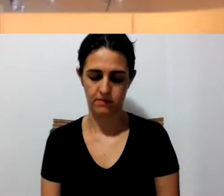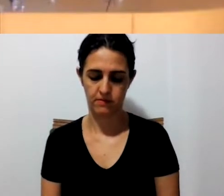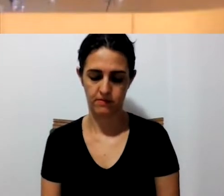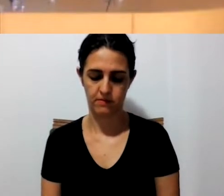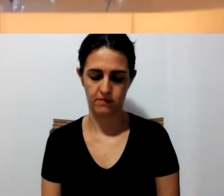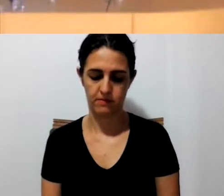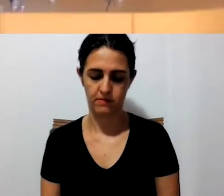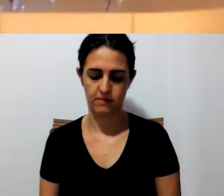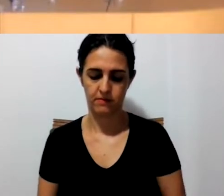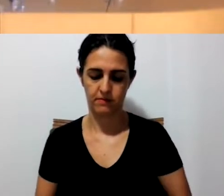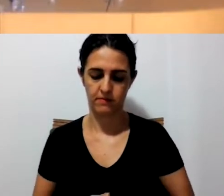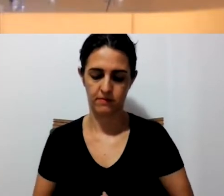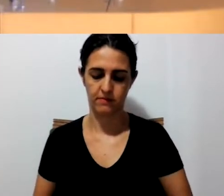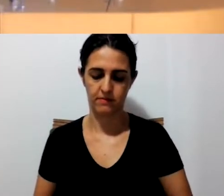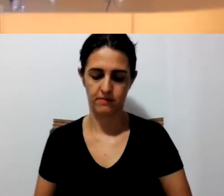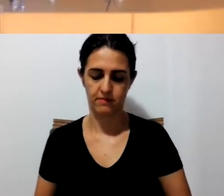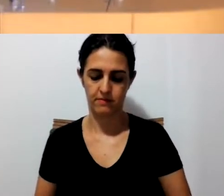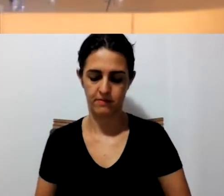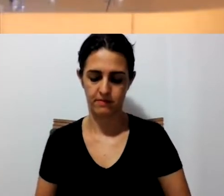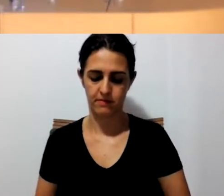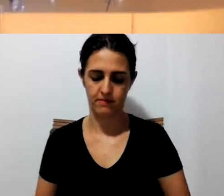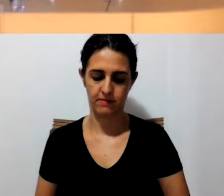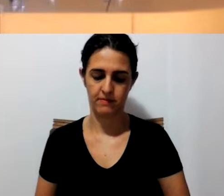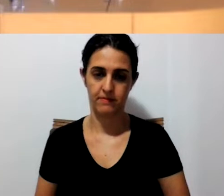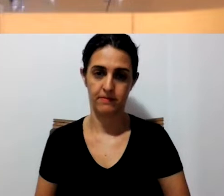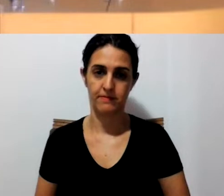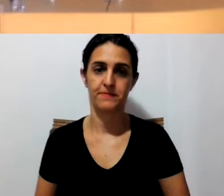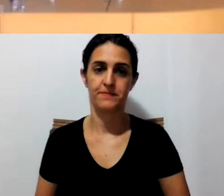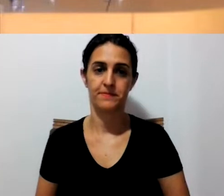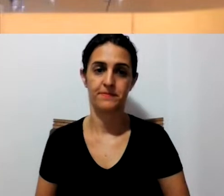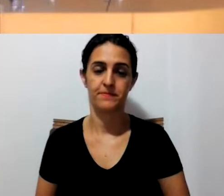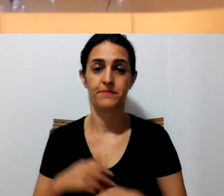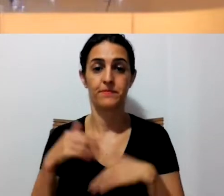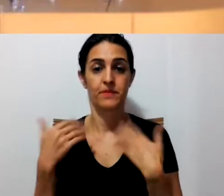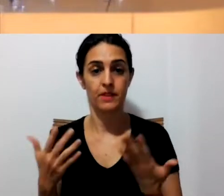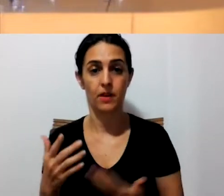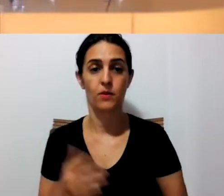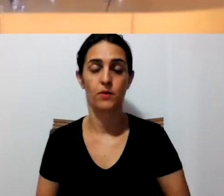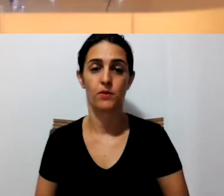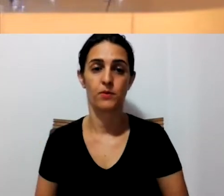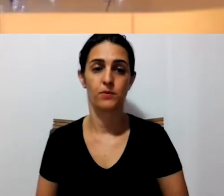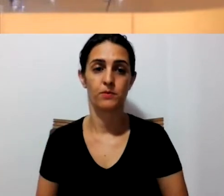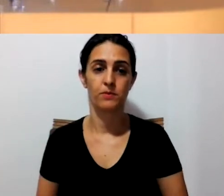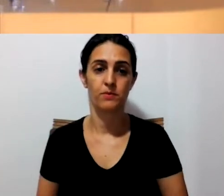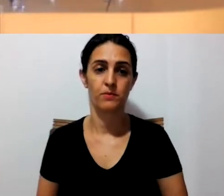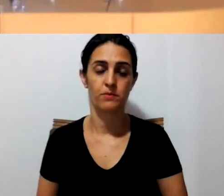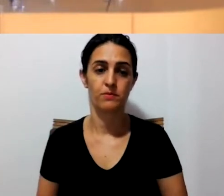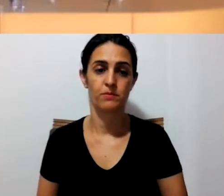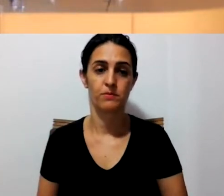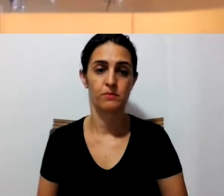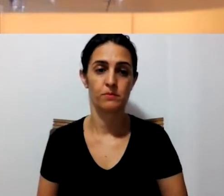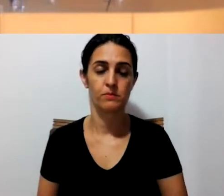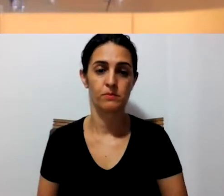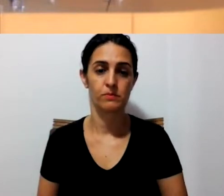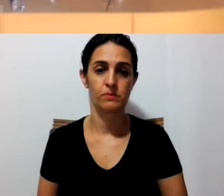transparency, public service, public governance, quite a lot. We have this decision now from January from